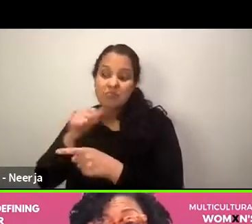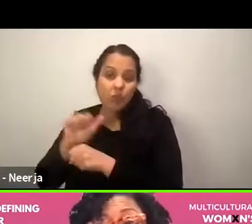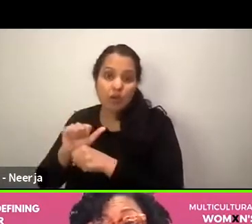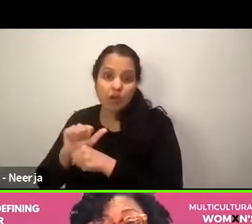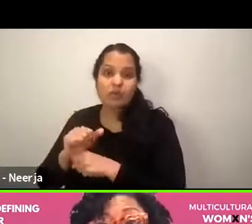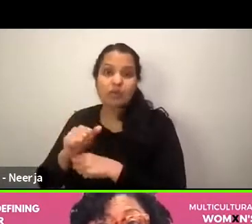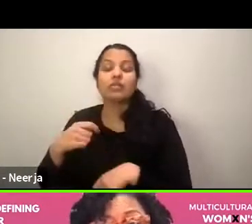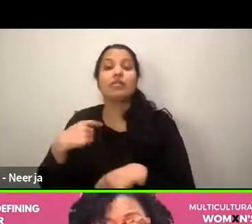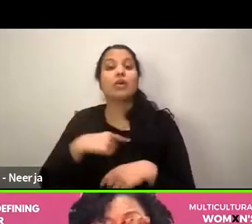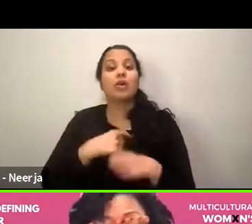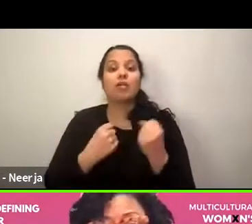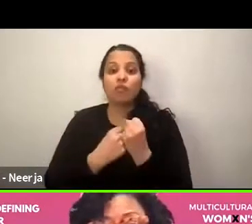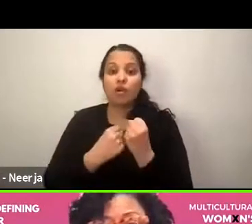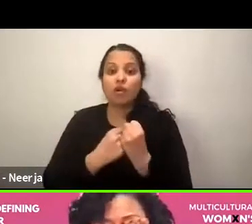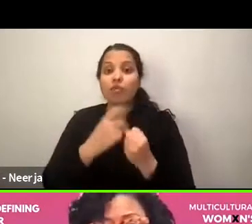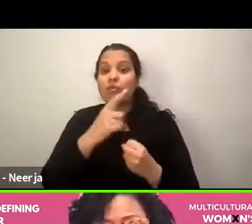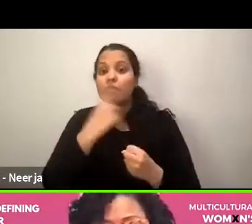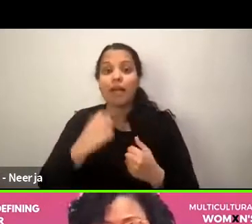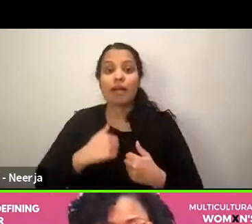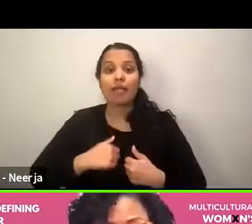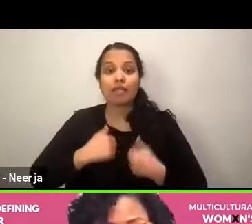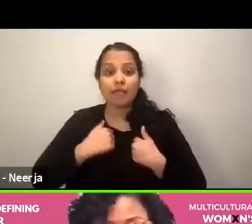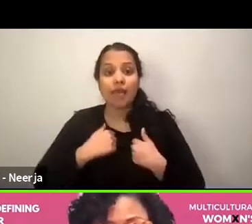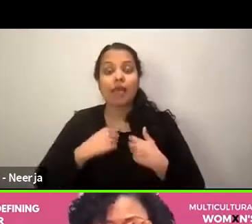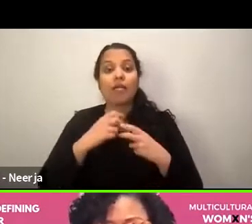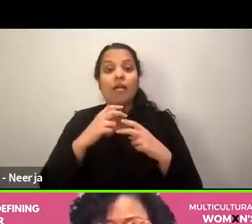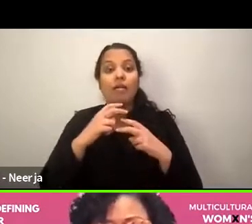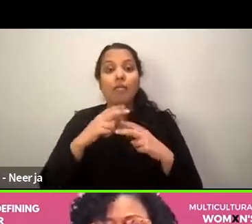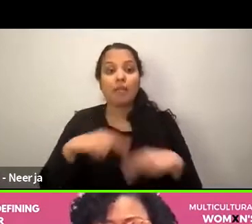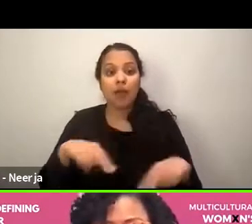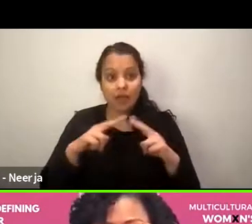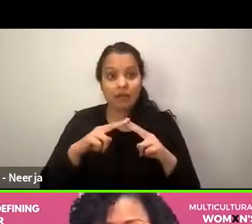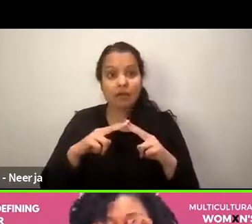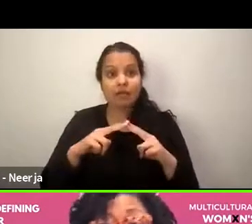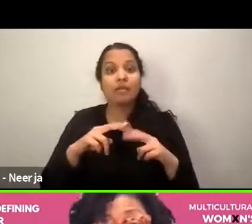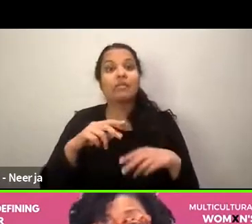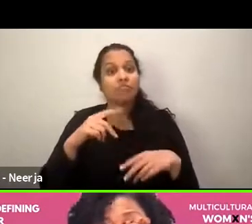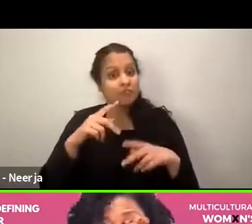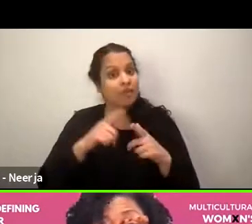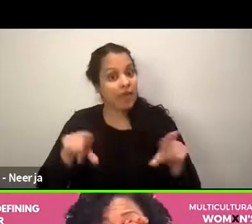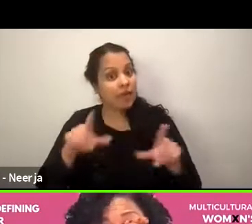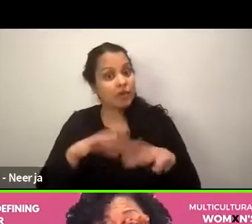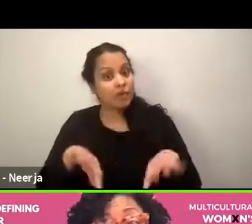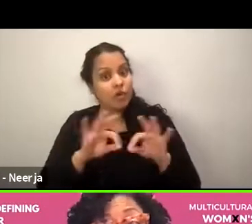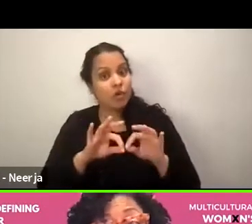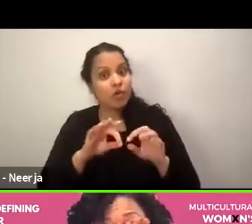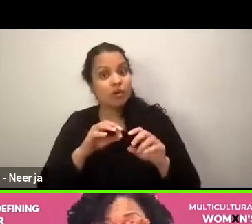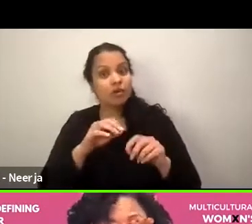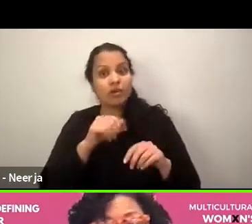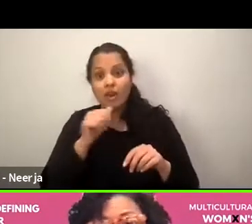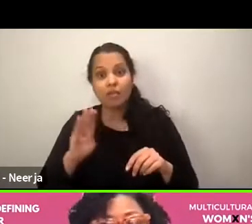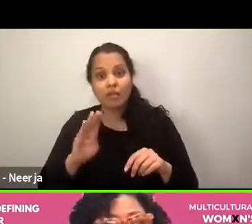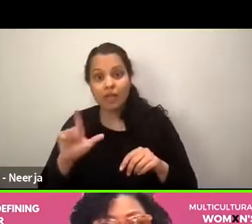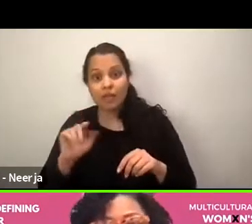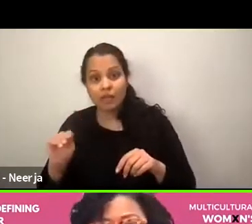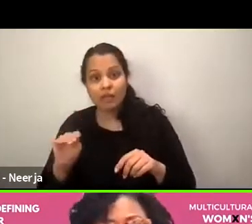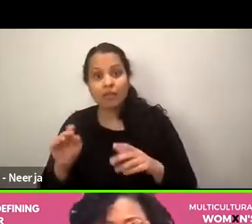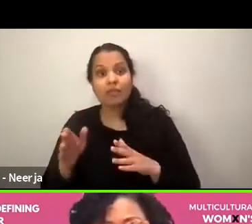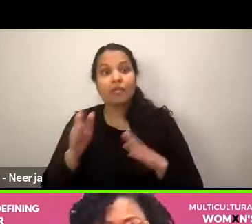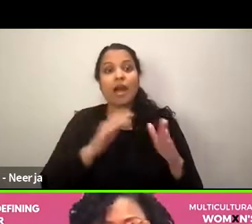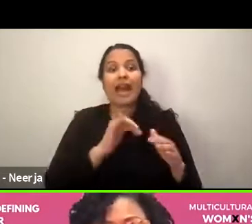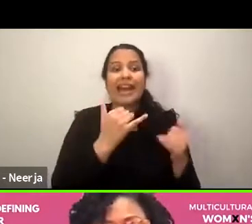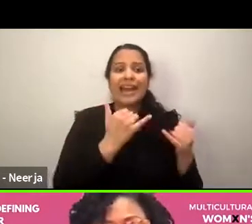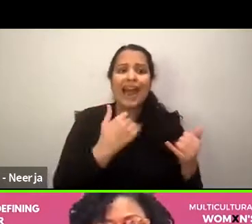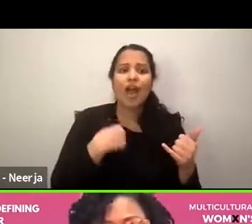were very intentional to say Black Lives Matter, so language matters. And we now stand with the Asian community. And every time